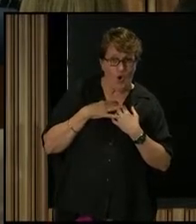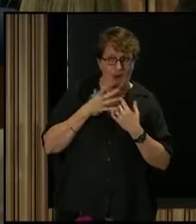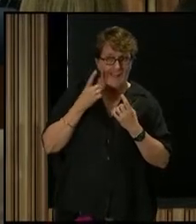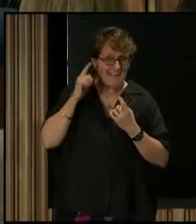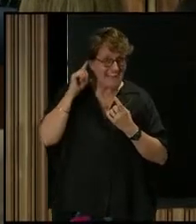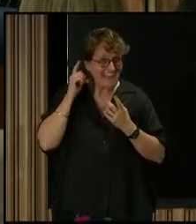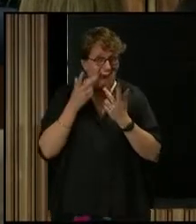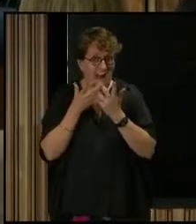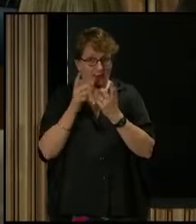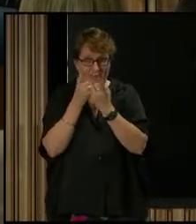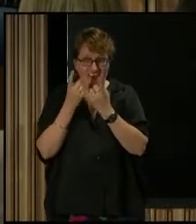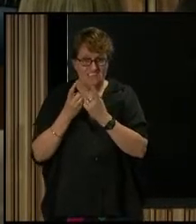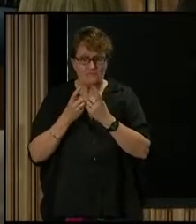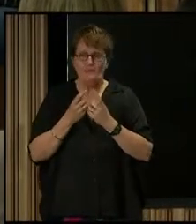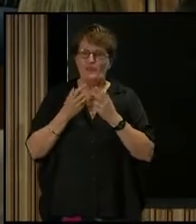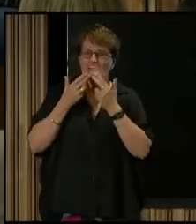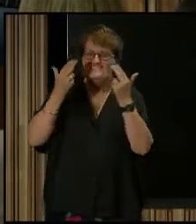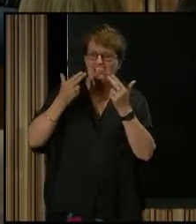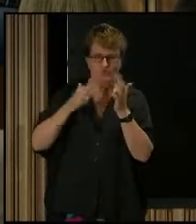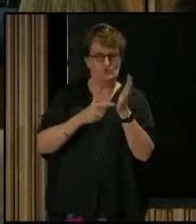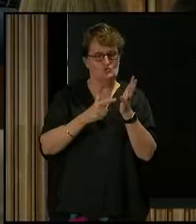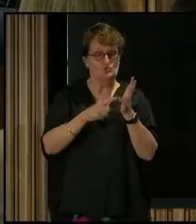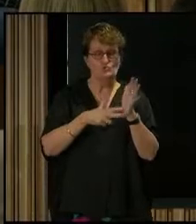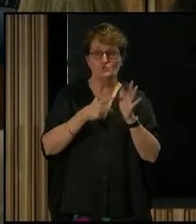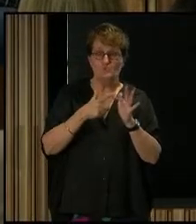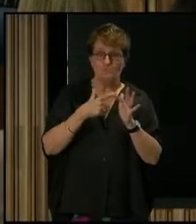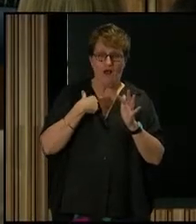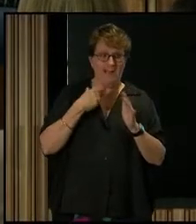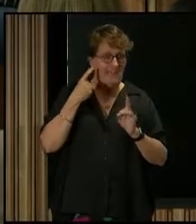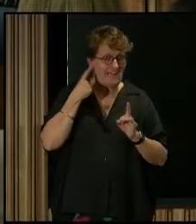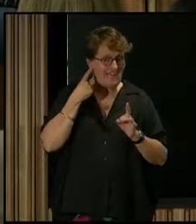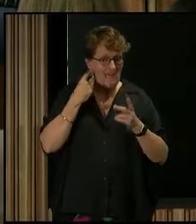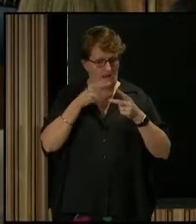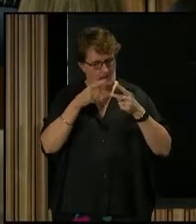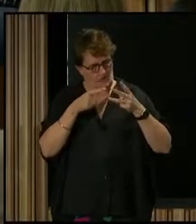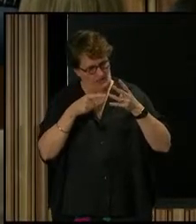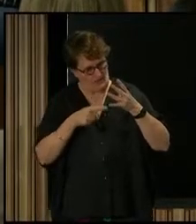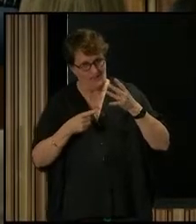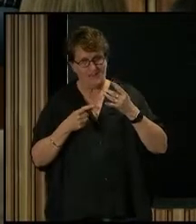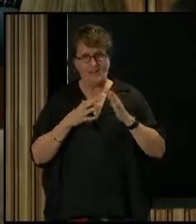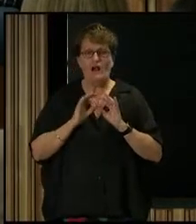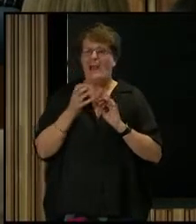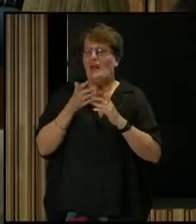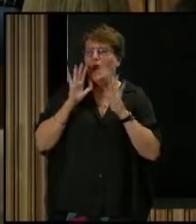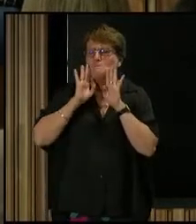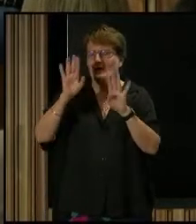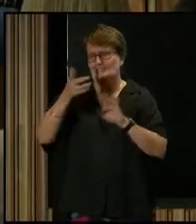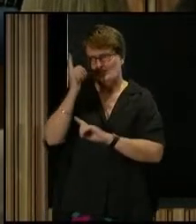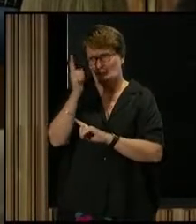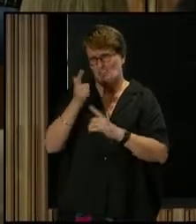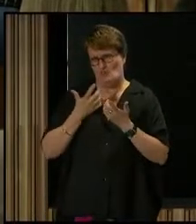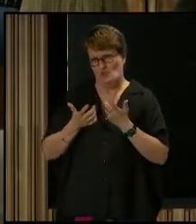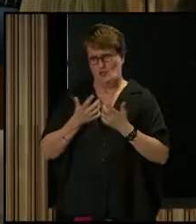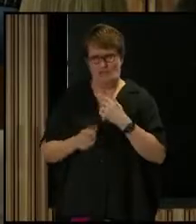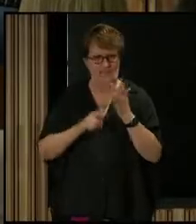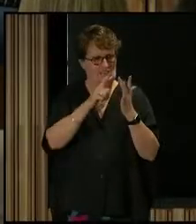song that they might have only sung along with the tune. I did have a really amazing teacher at university, though, that helped me understand what was going on.